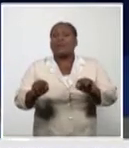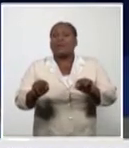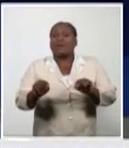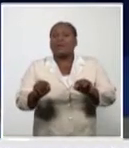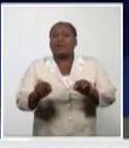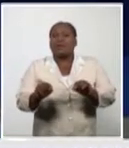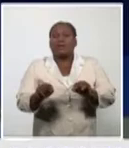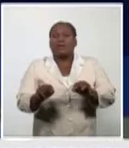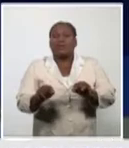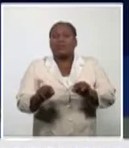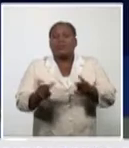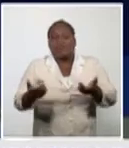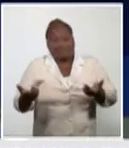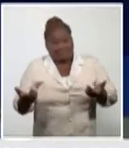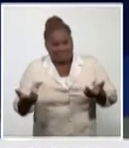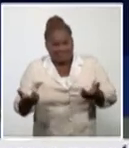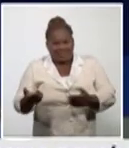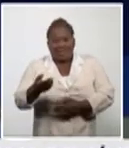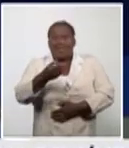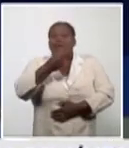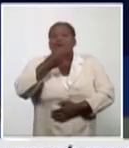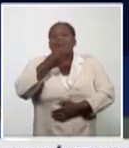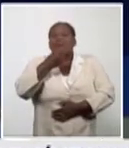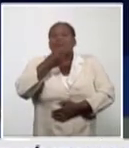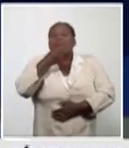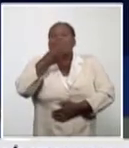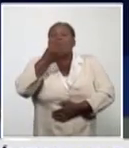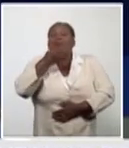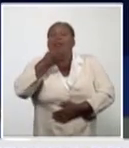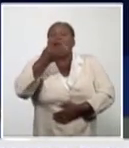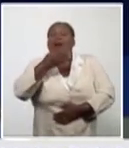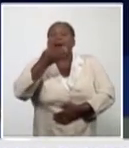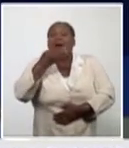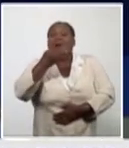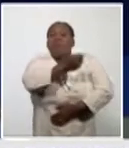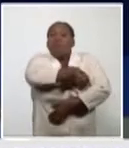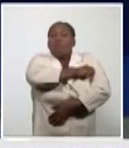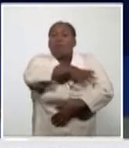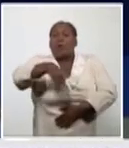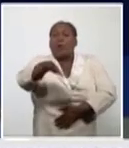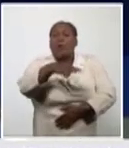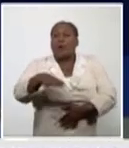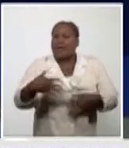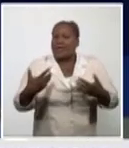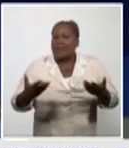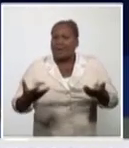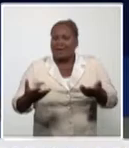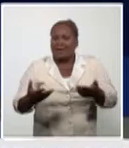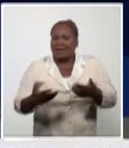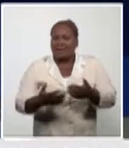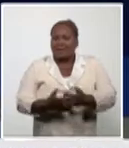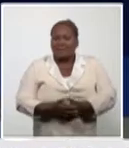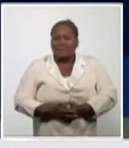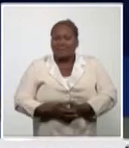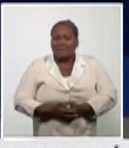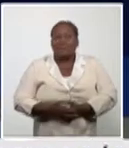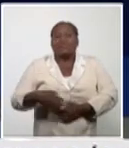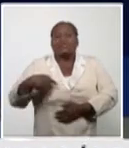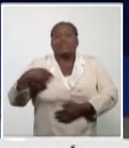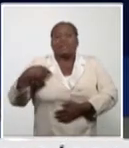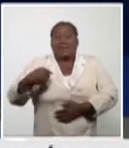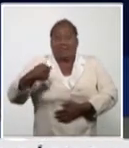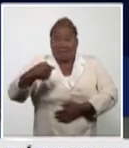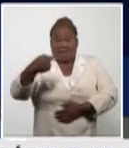Some people ask us, why is it that the number of hospitalized patients remains practically unchanged with every passing day?